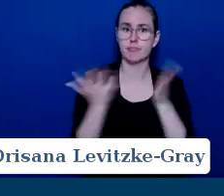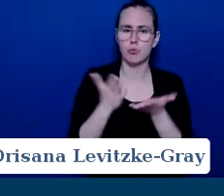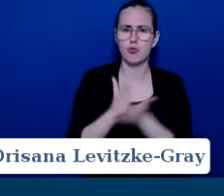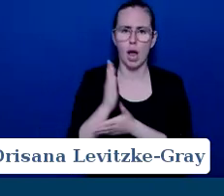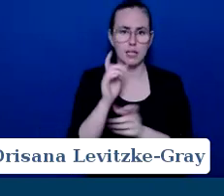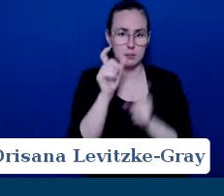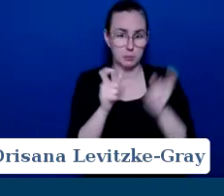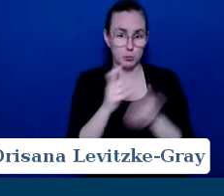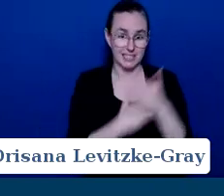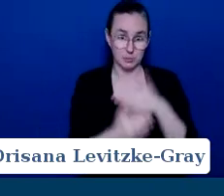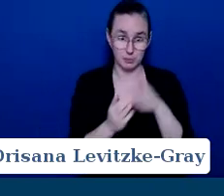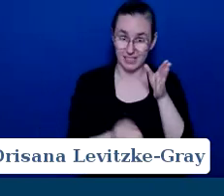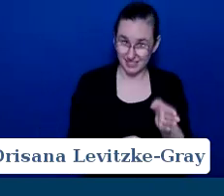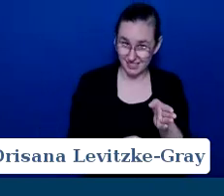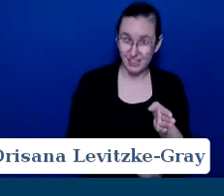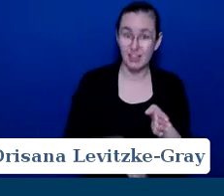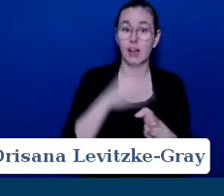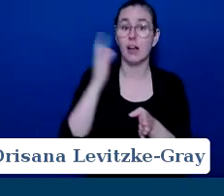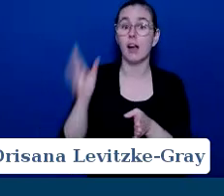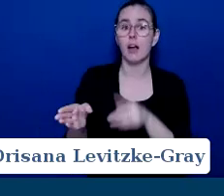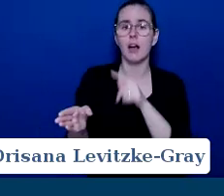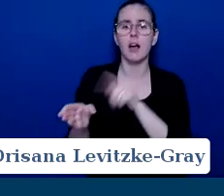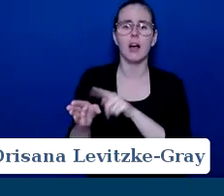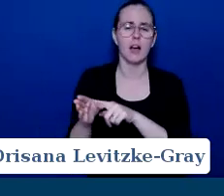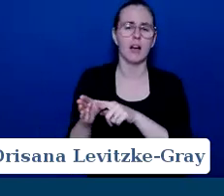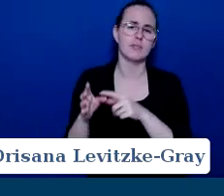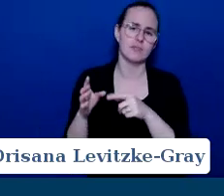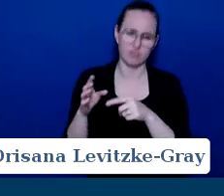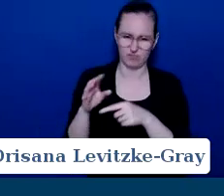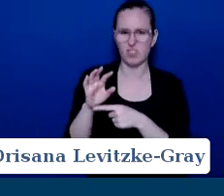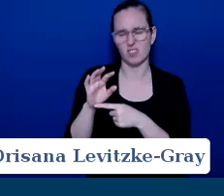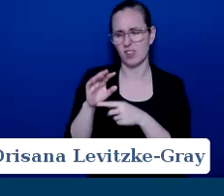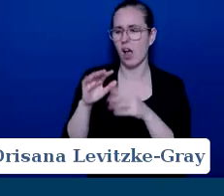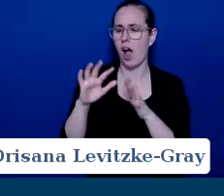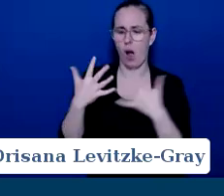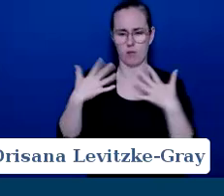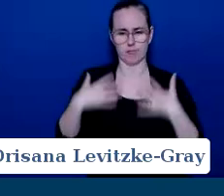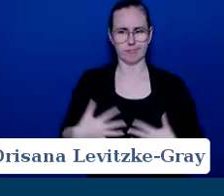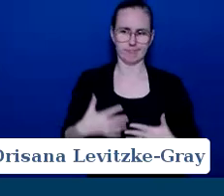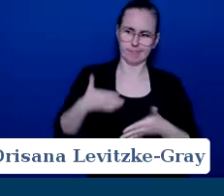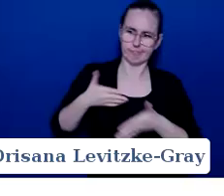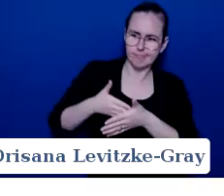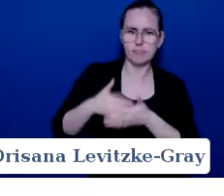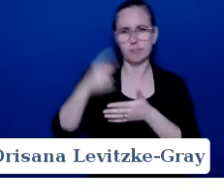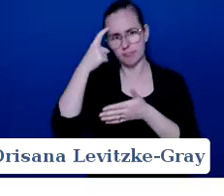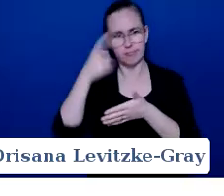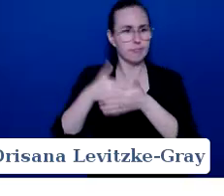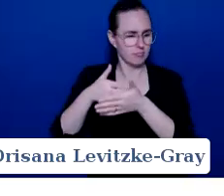process. In parallel, we also worked on the development of e-disability digital system.